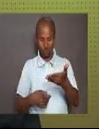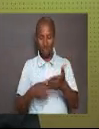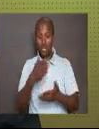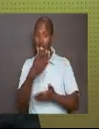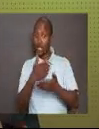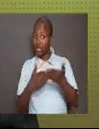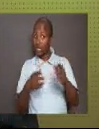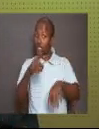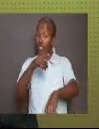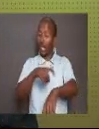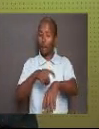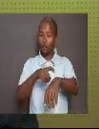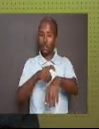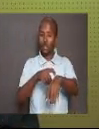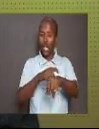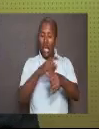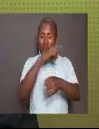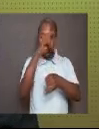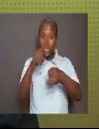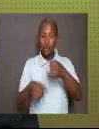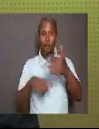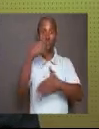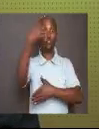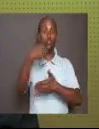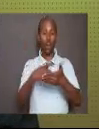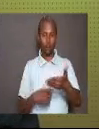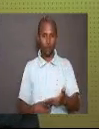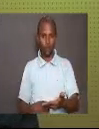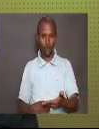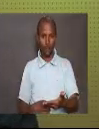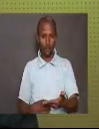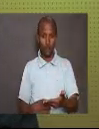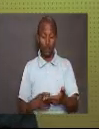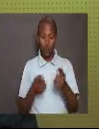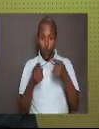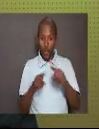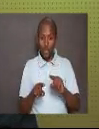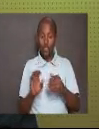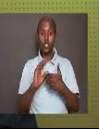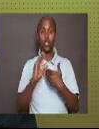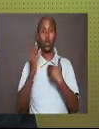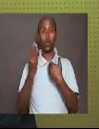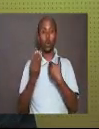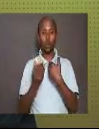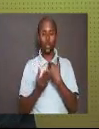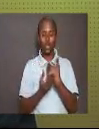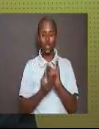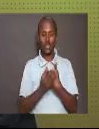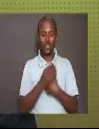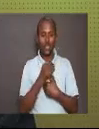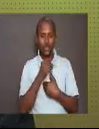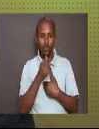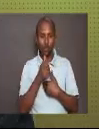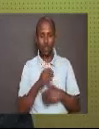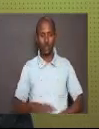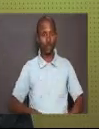Sometimes there are extreme values even when these conditions are not